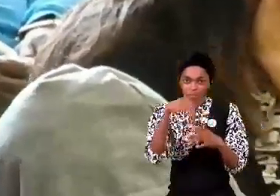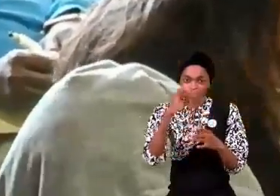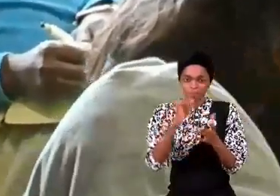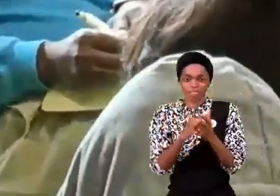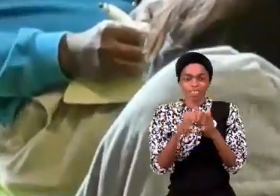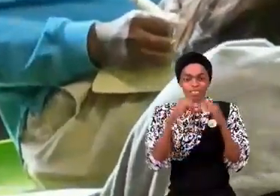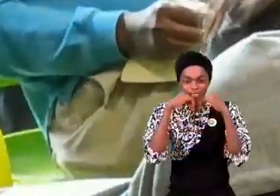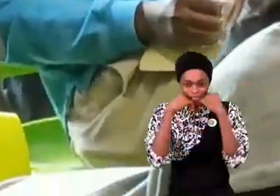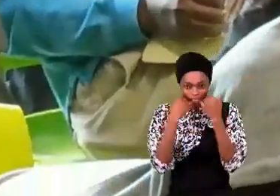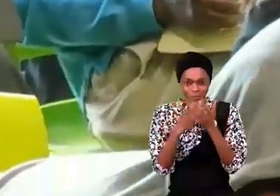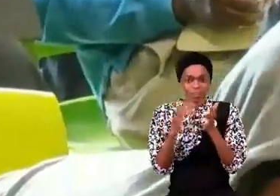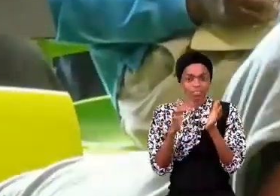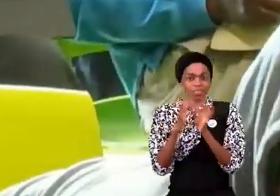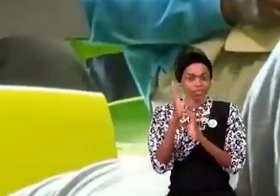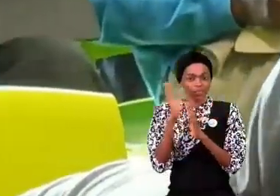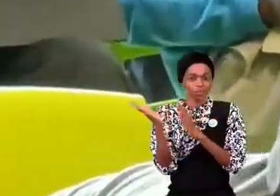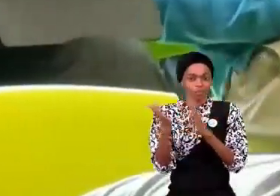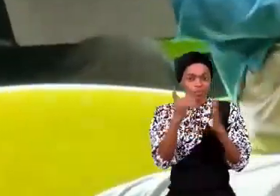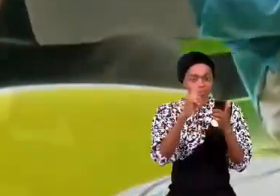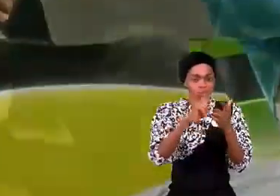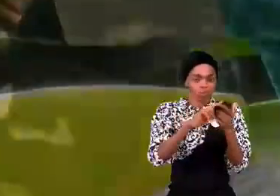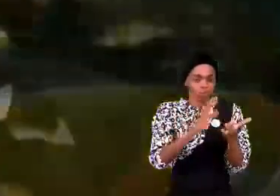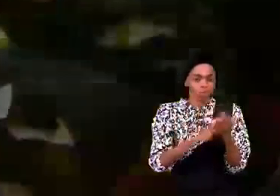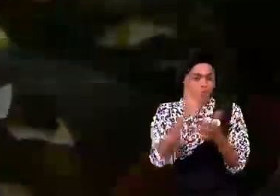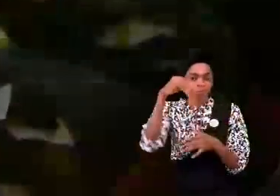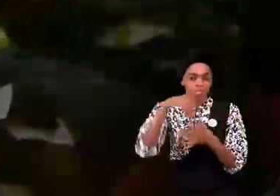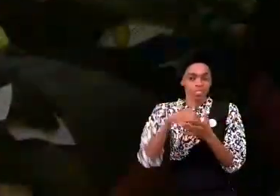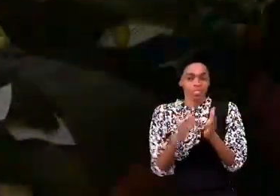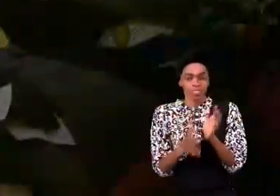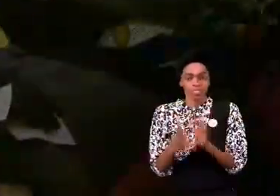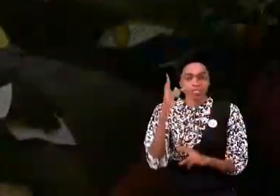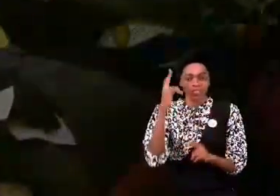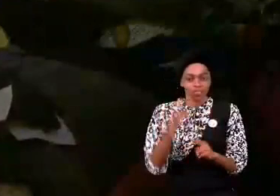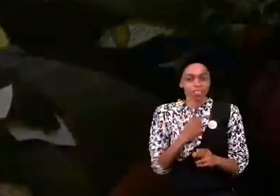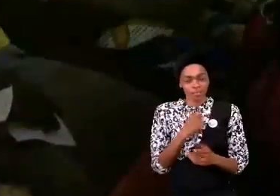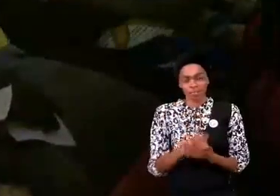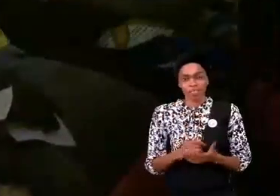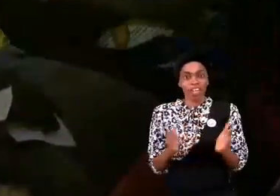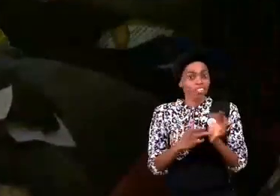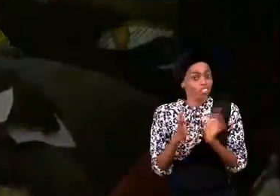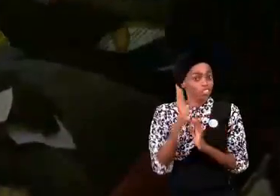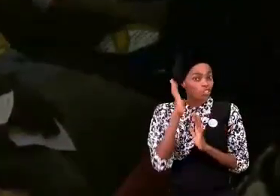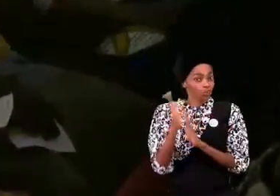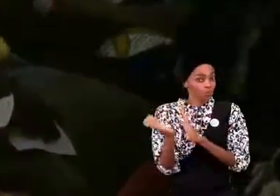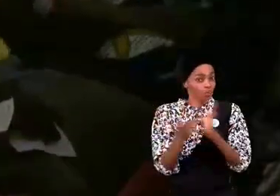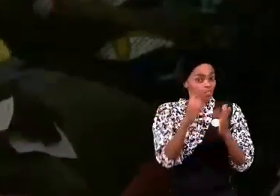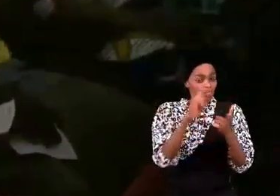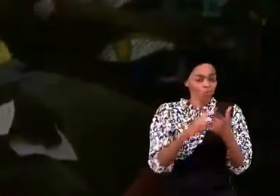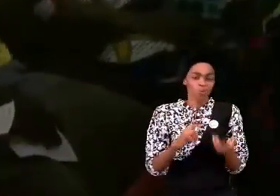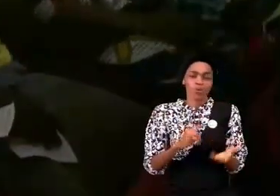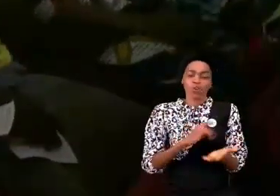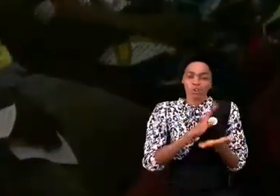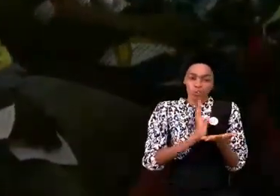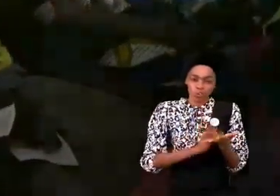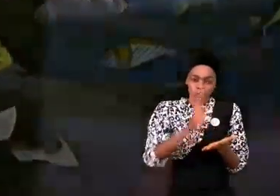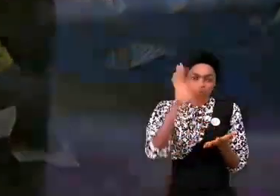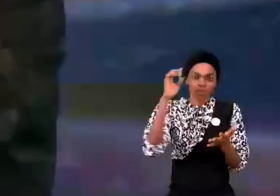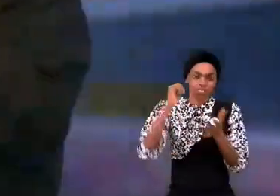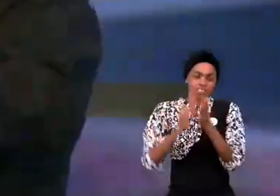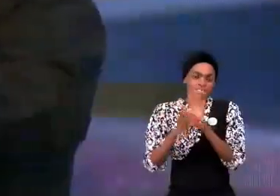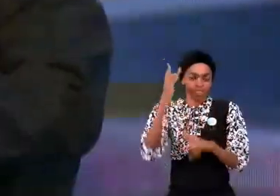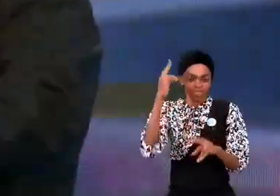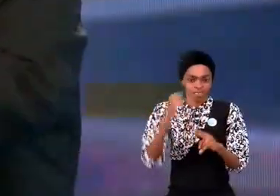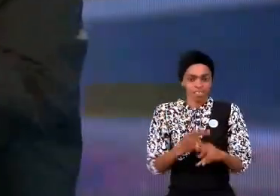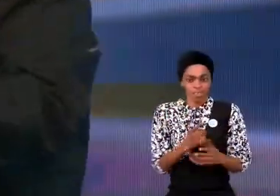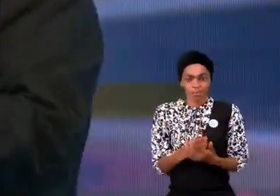Amen. I said he'll bring you to glory. Amen. It says in bringing many, not a few,